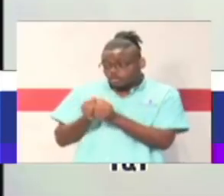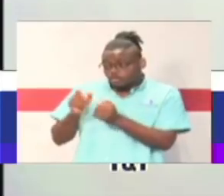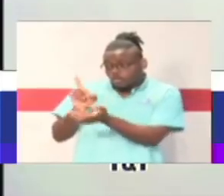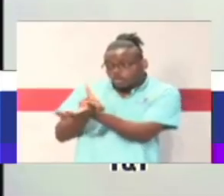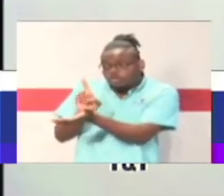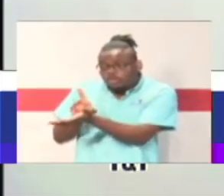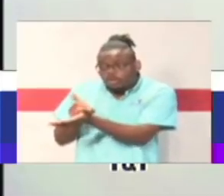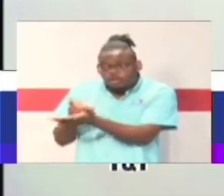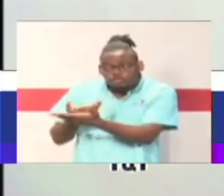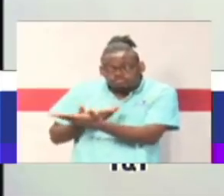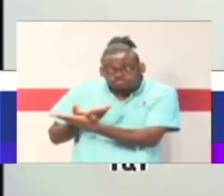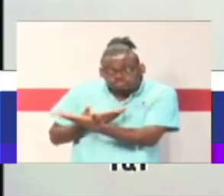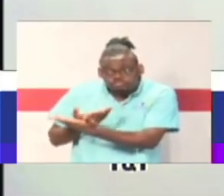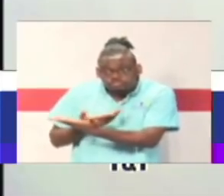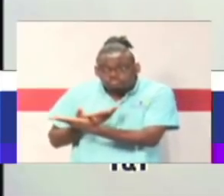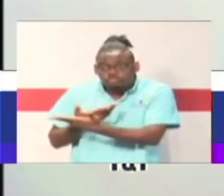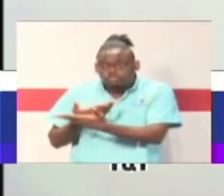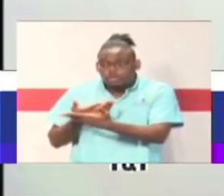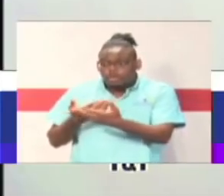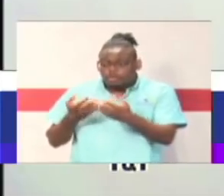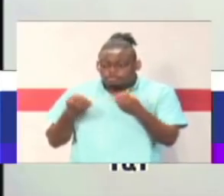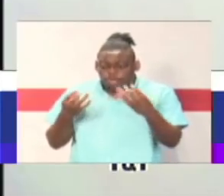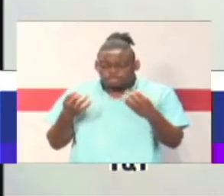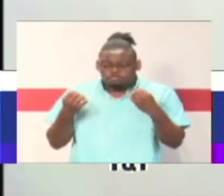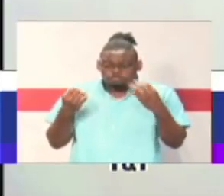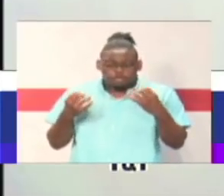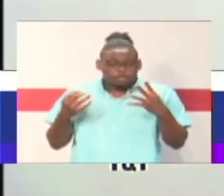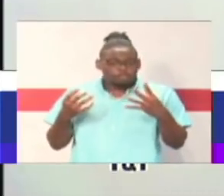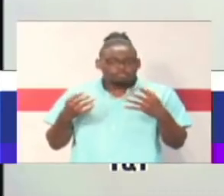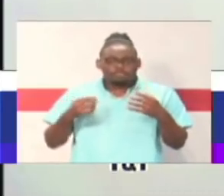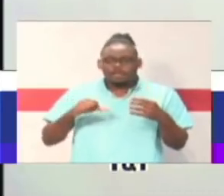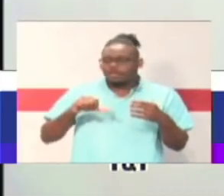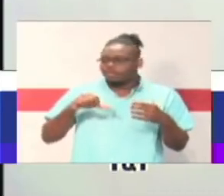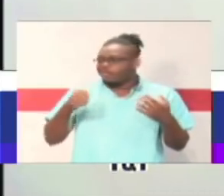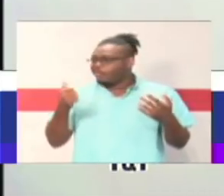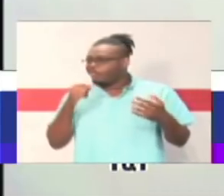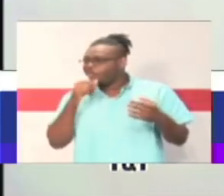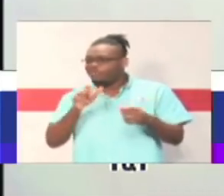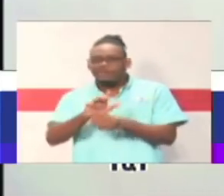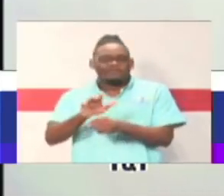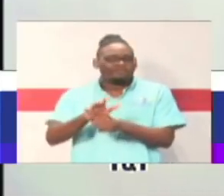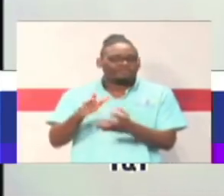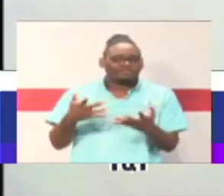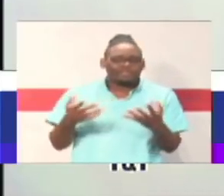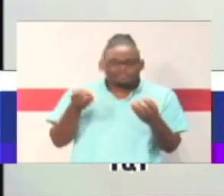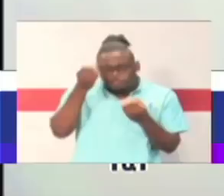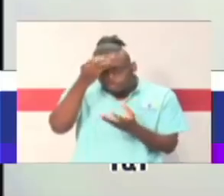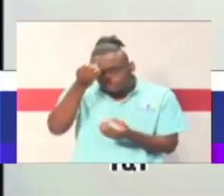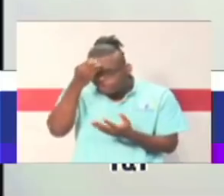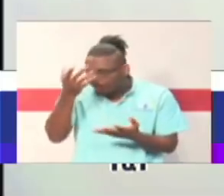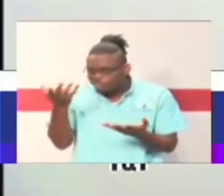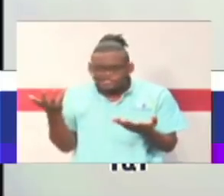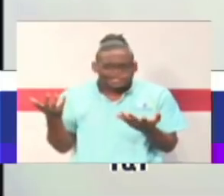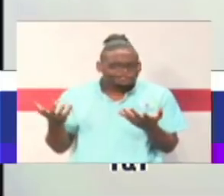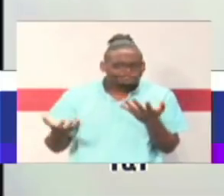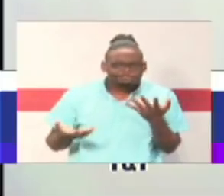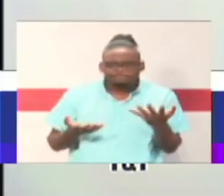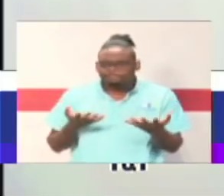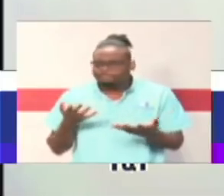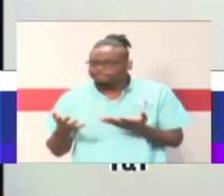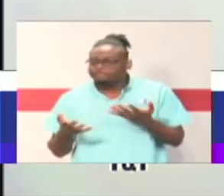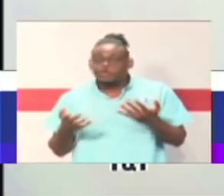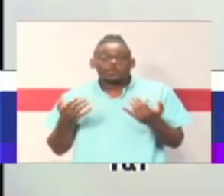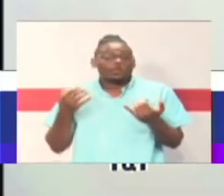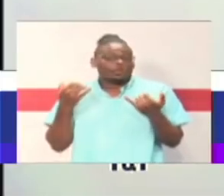overwhelming. There was hardly any information, as pregnant women are not included in vaccine trials. But now this is not